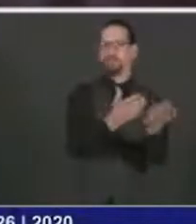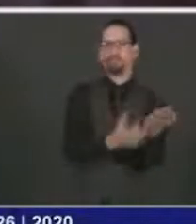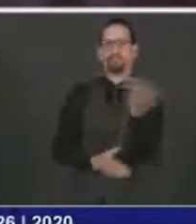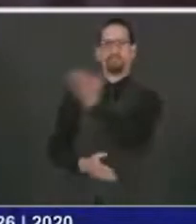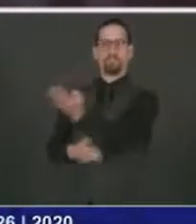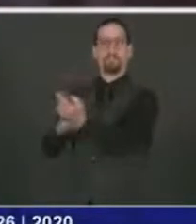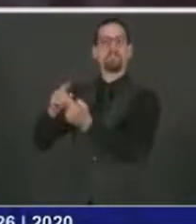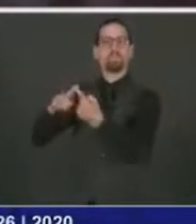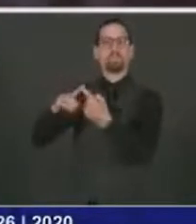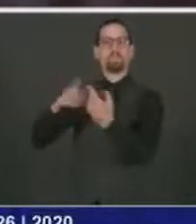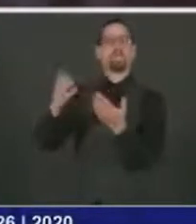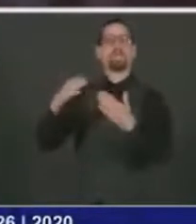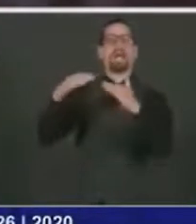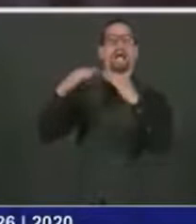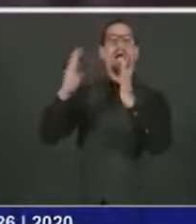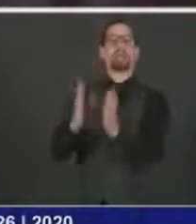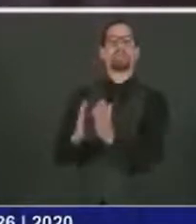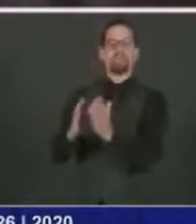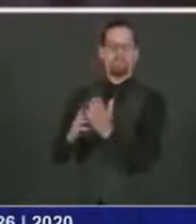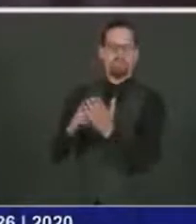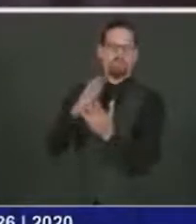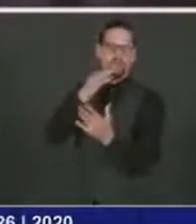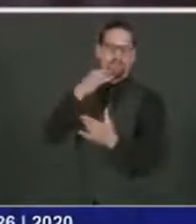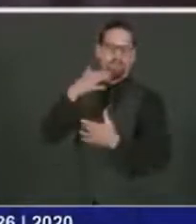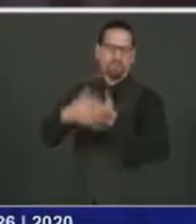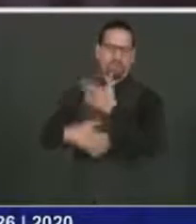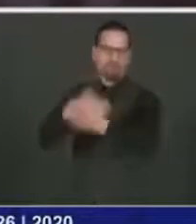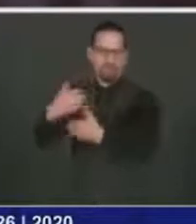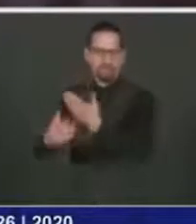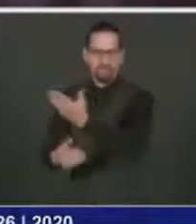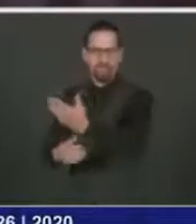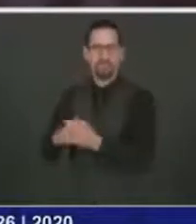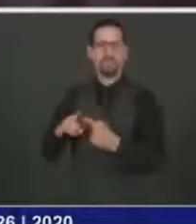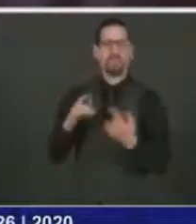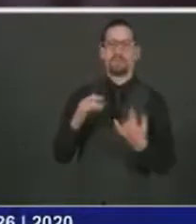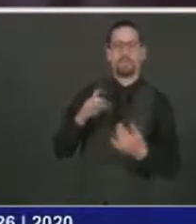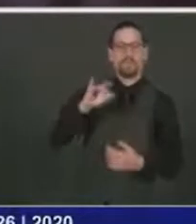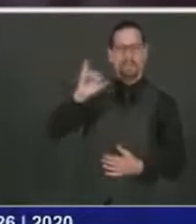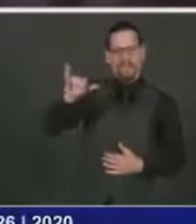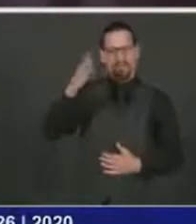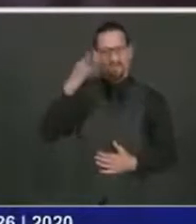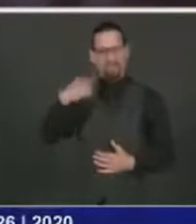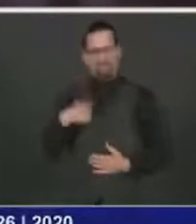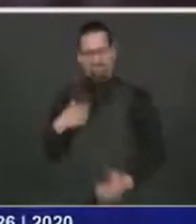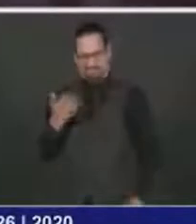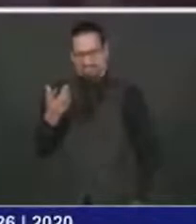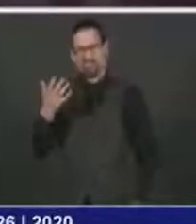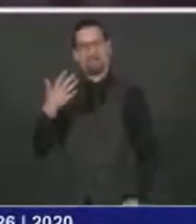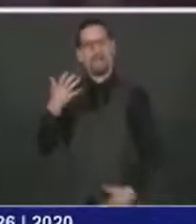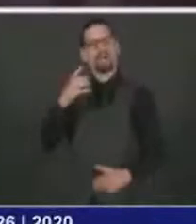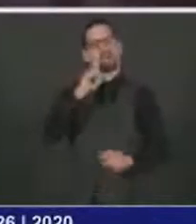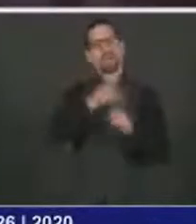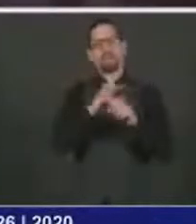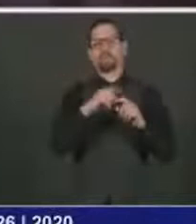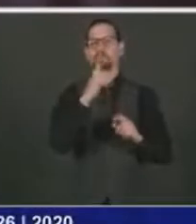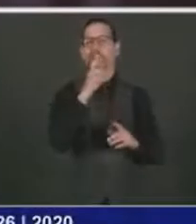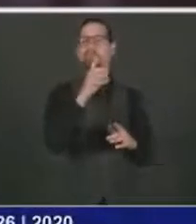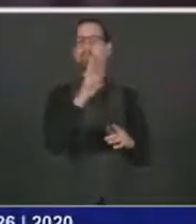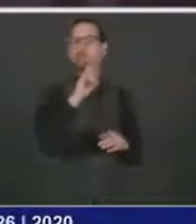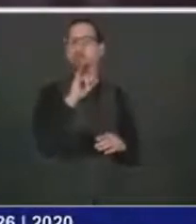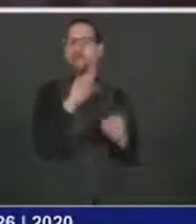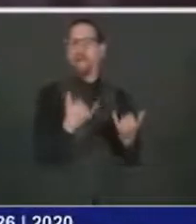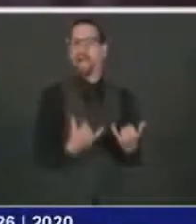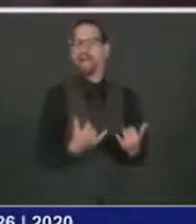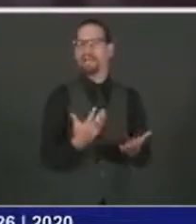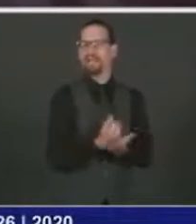forward to signing it. But that's why we have to do this, Because currently it's perfectly allowable